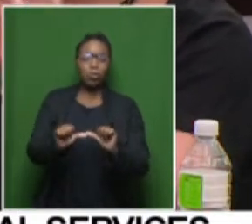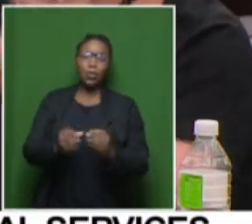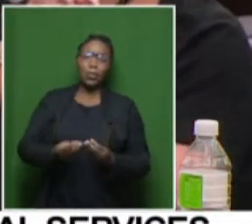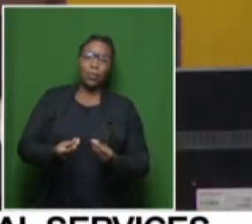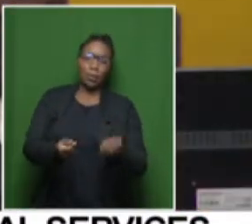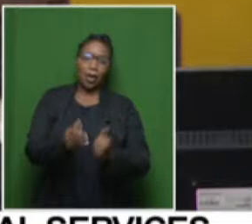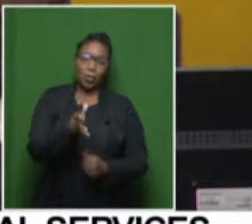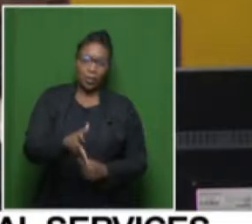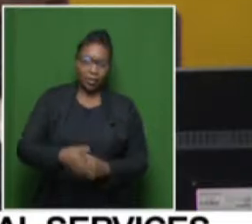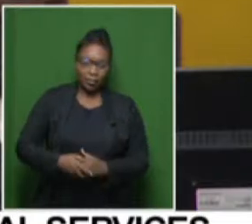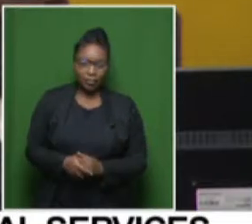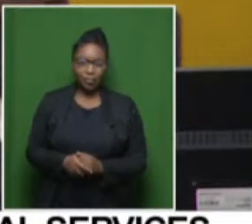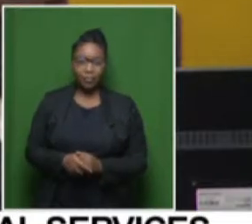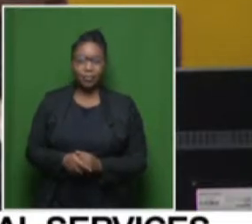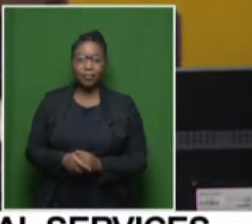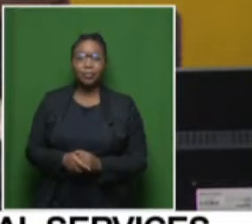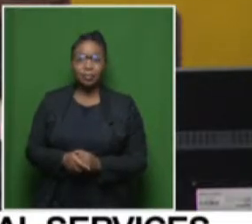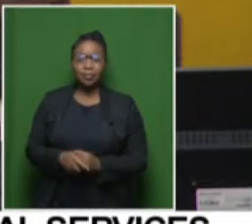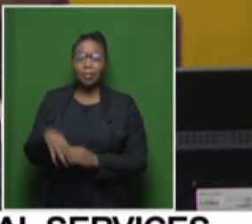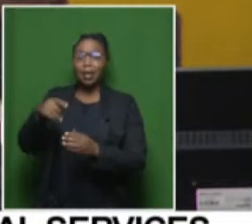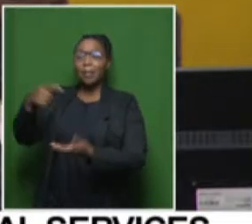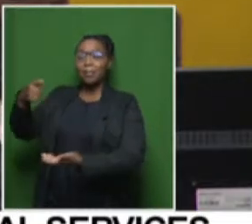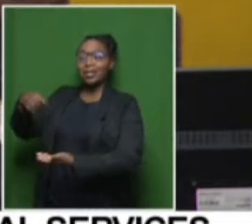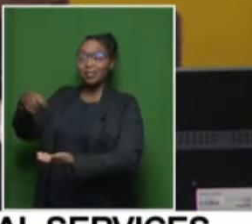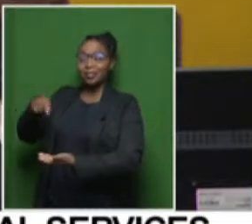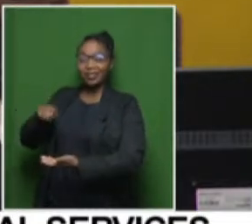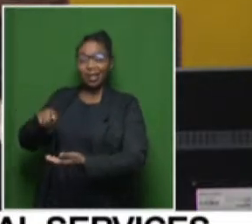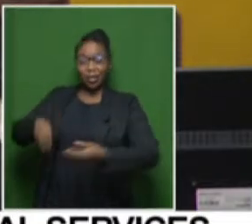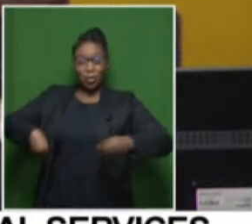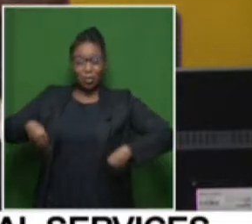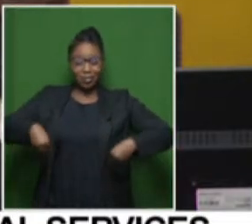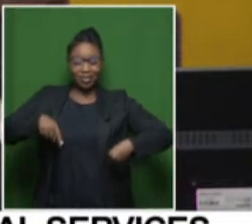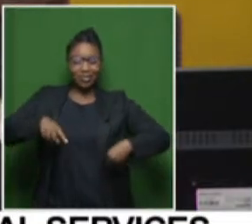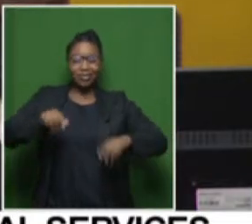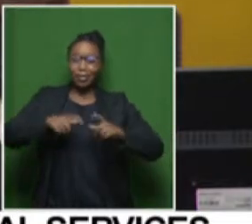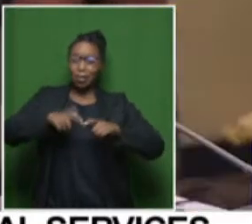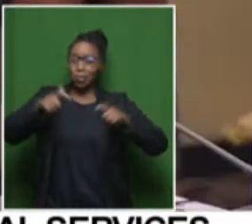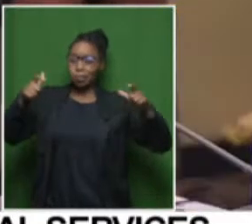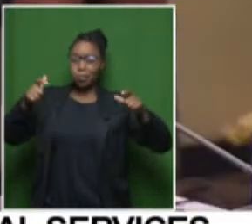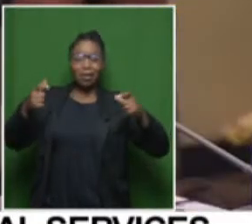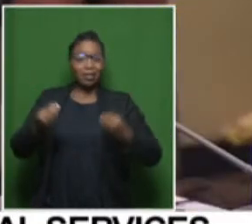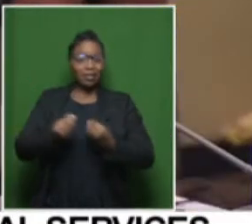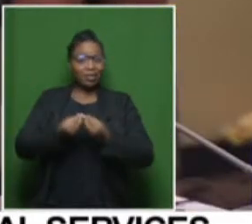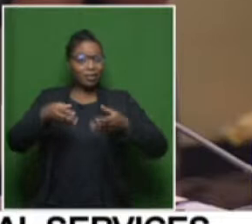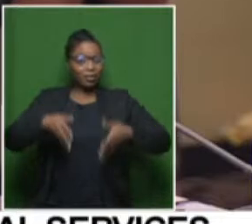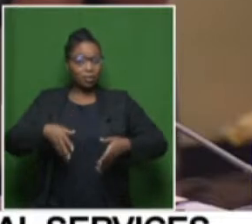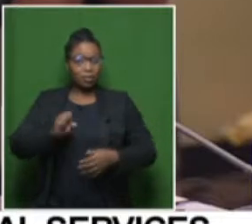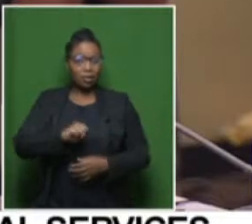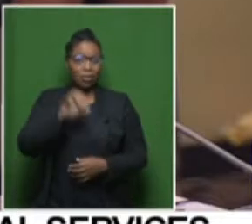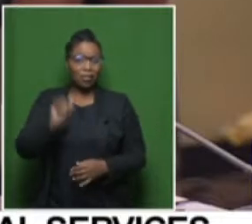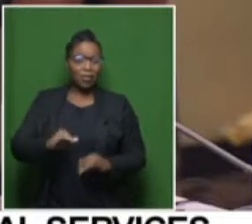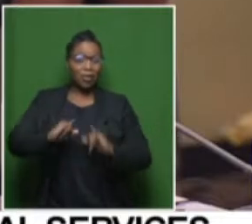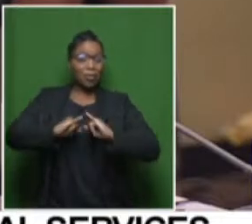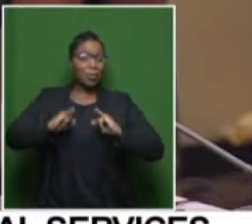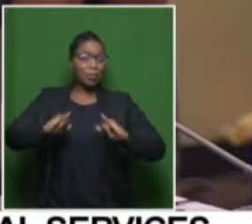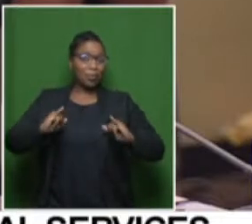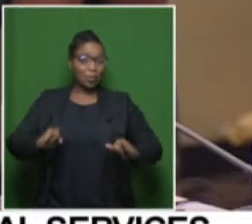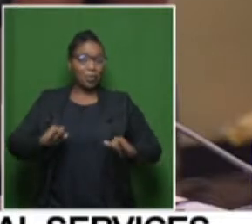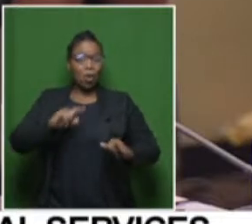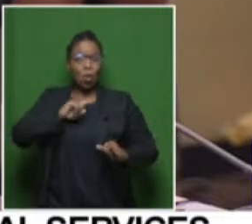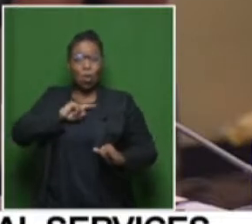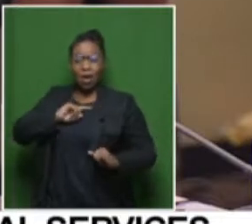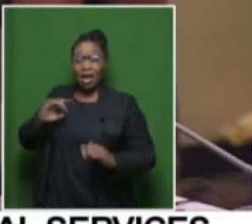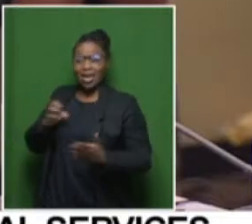Madam Speaker, corruption is a major blight in our country. It has lowered our economic growth